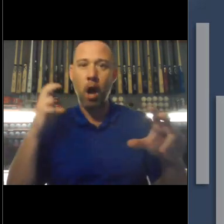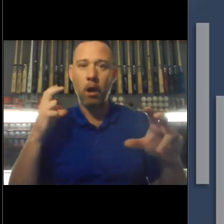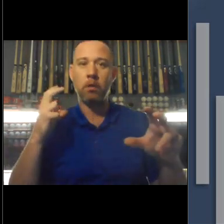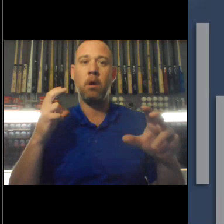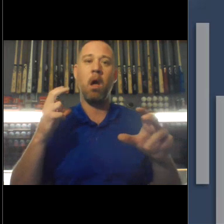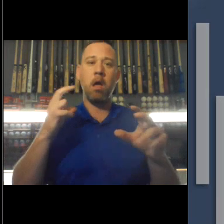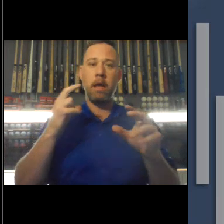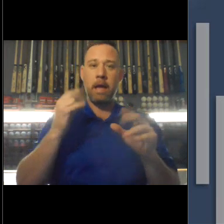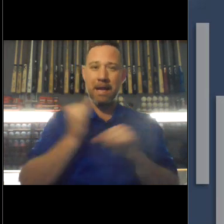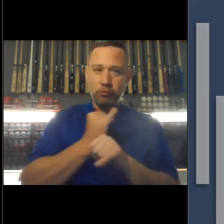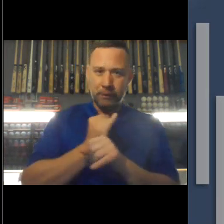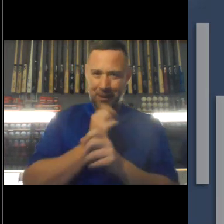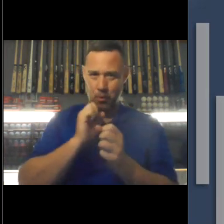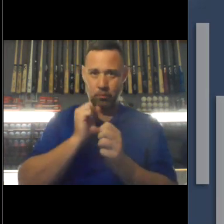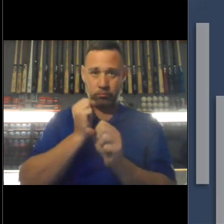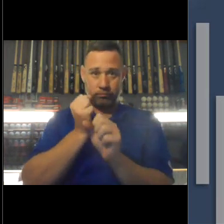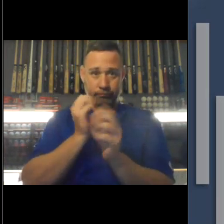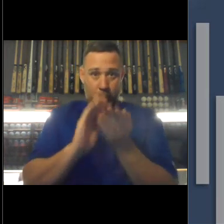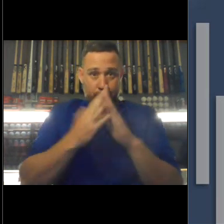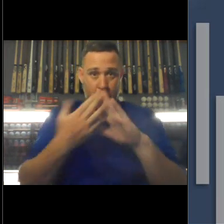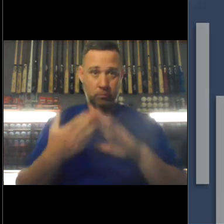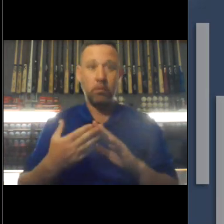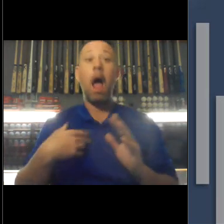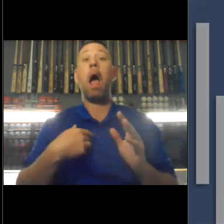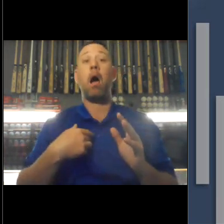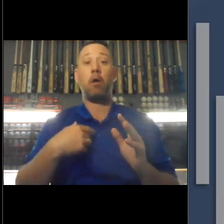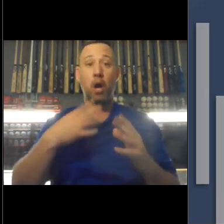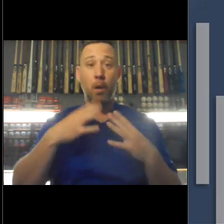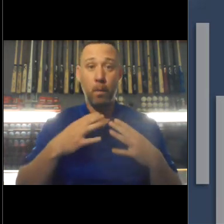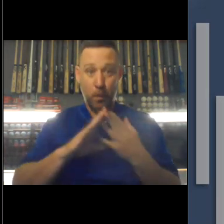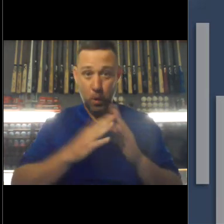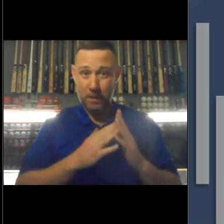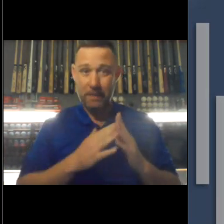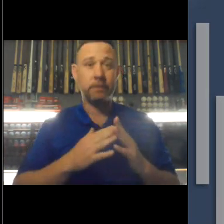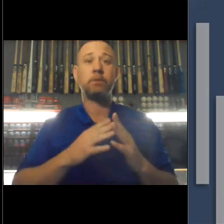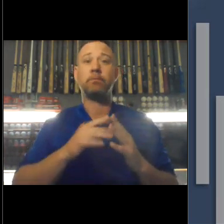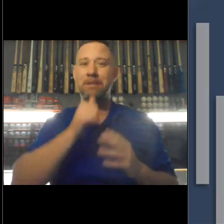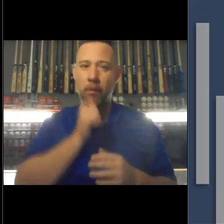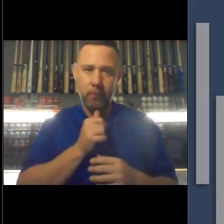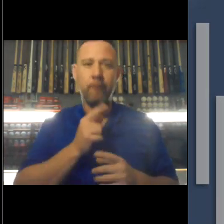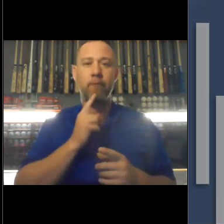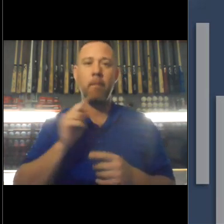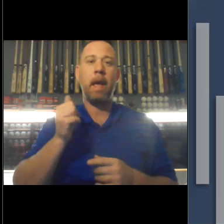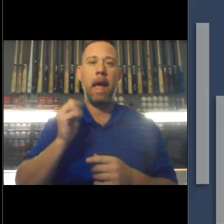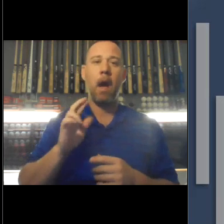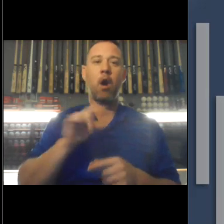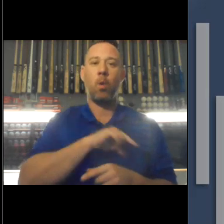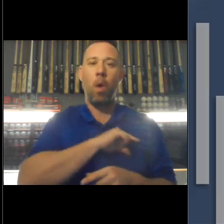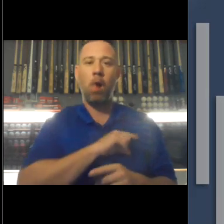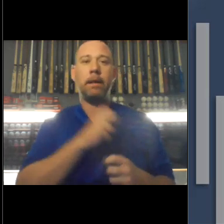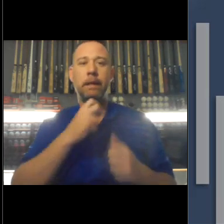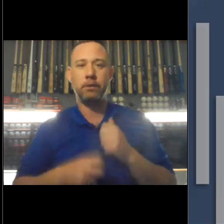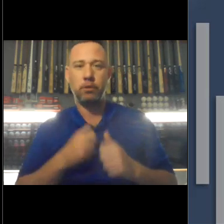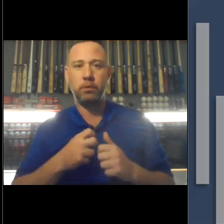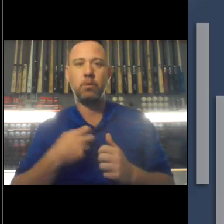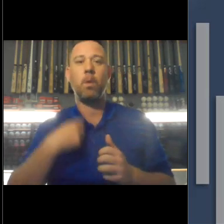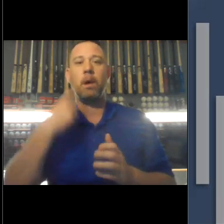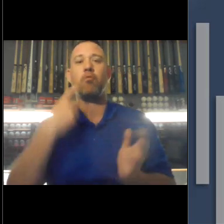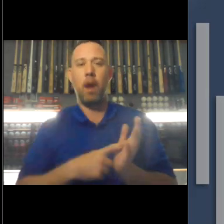emission. Our communities suffer mightily from air quality issues. And so we recognize that